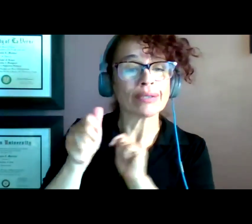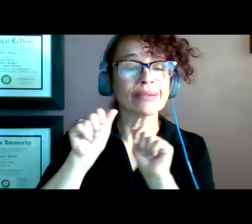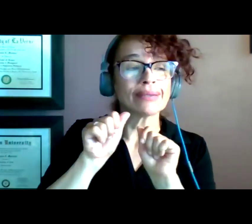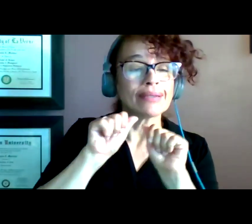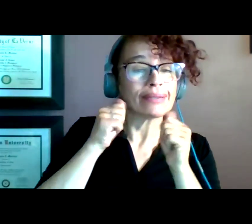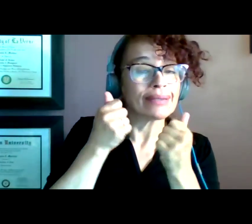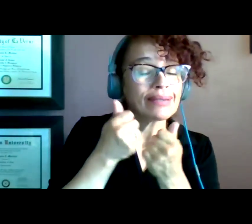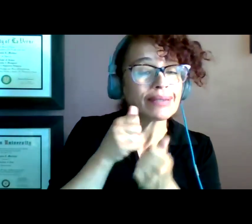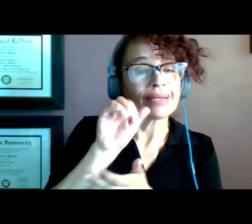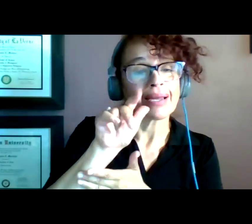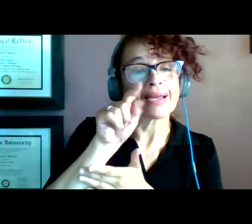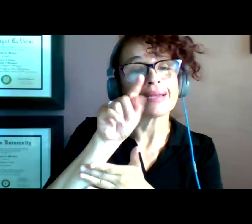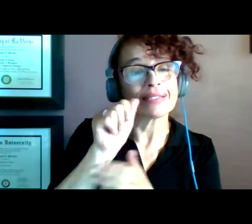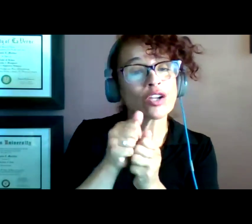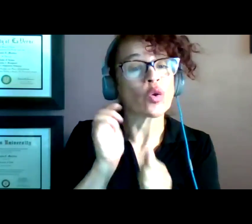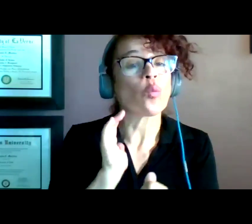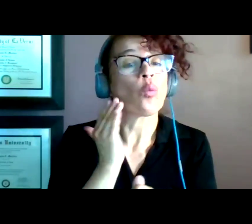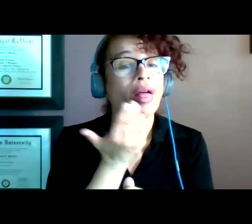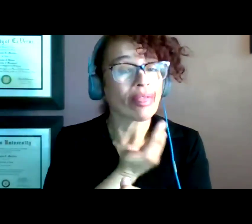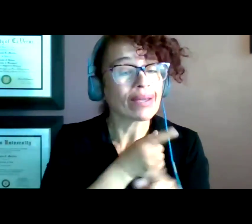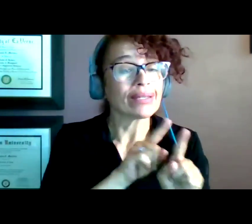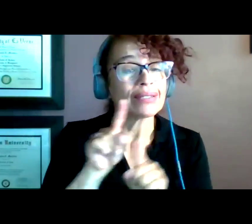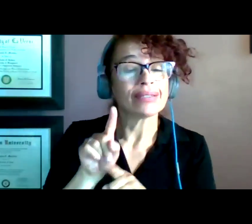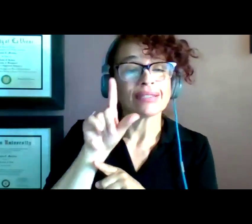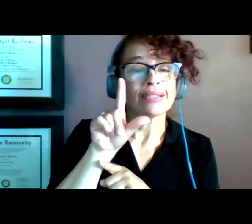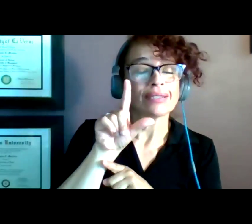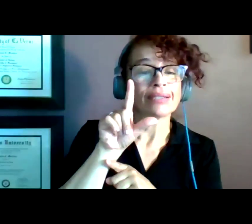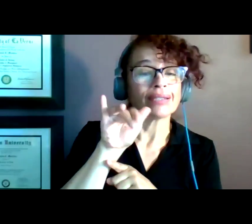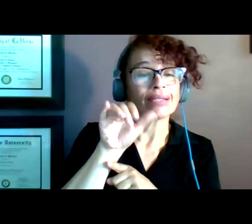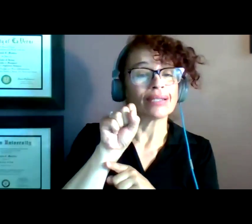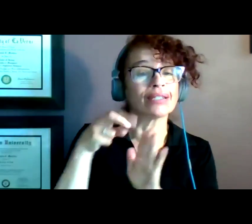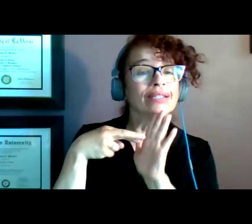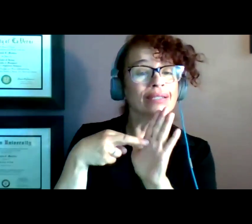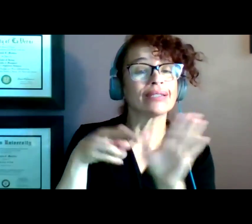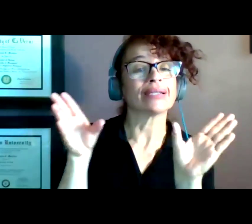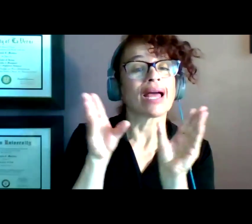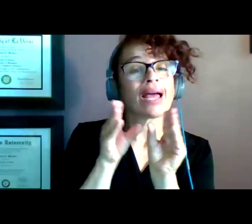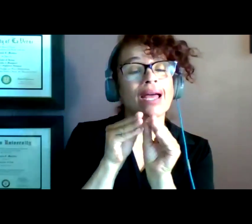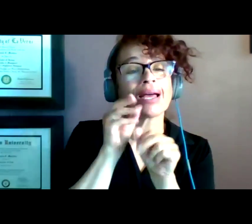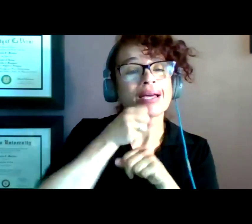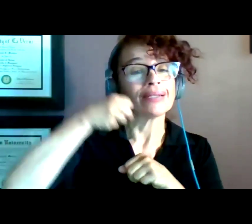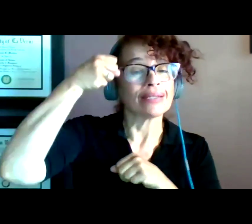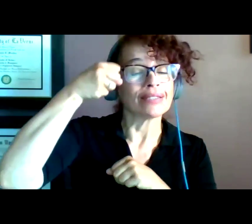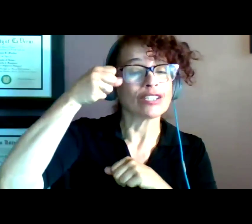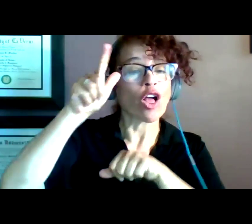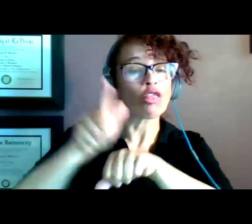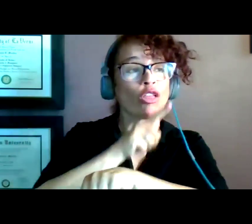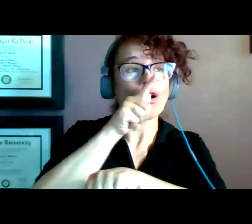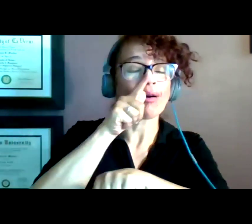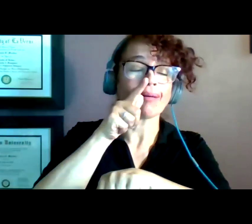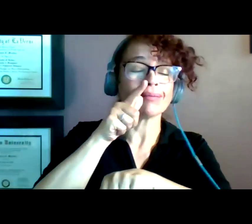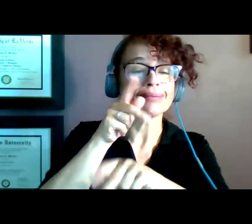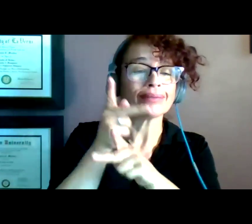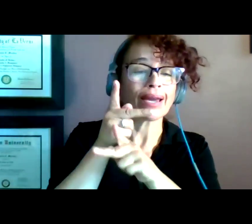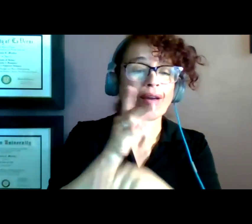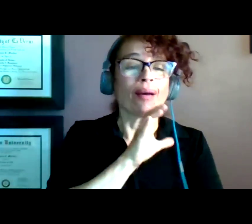Agency, CALSTA, is with us, as well as Liz Fuller, who represents the Assembly Aging and Long-Term Care Committee. Thank you all